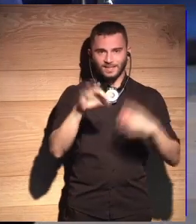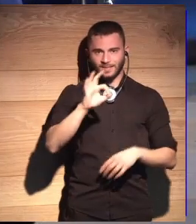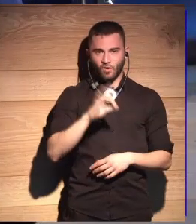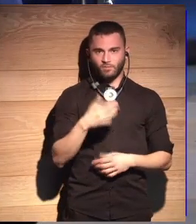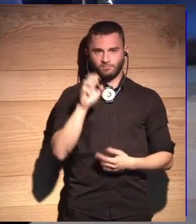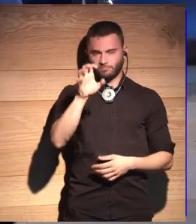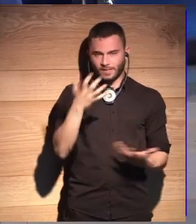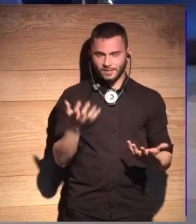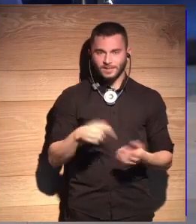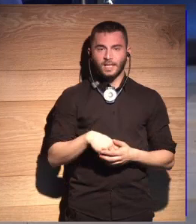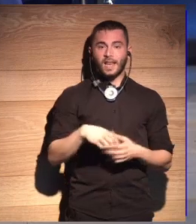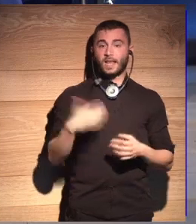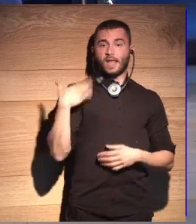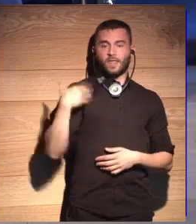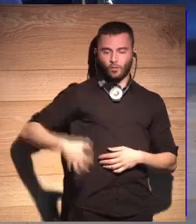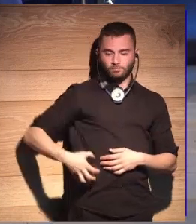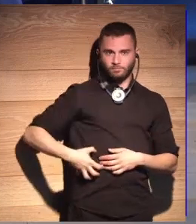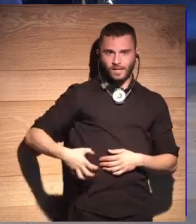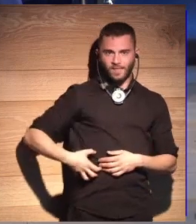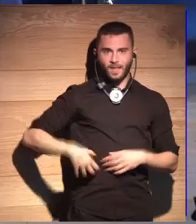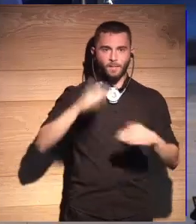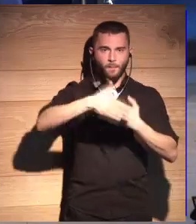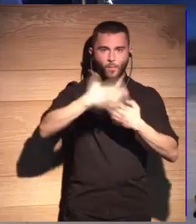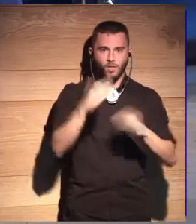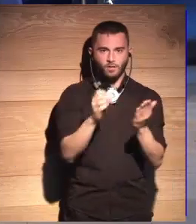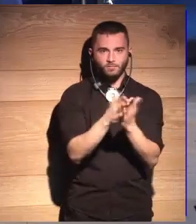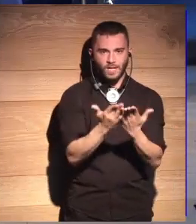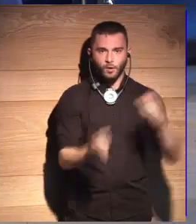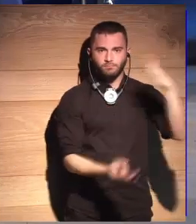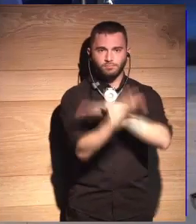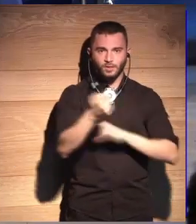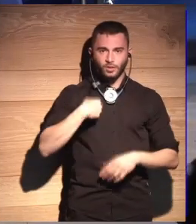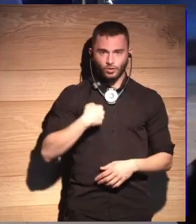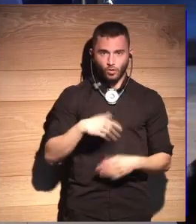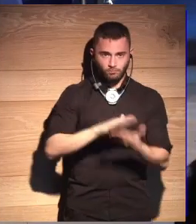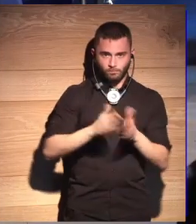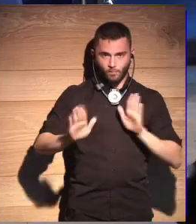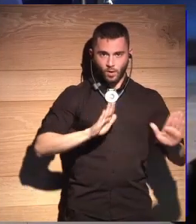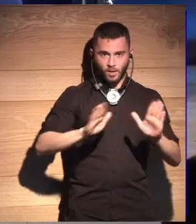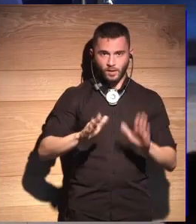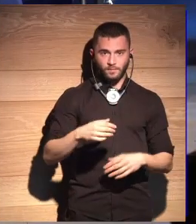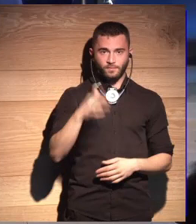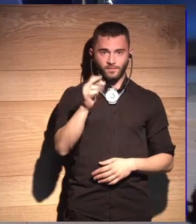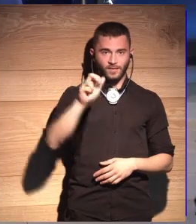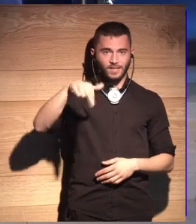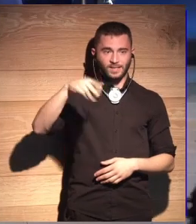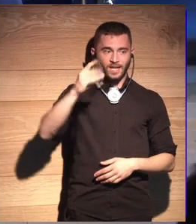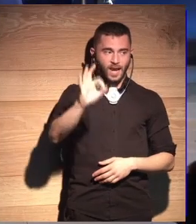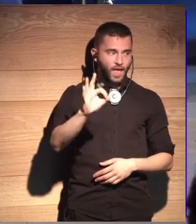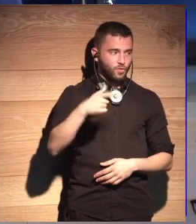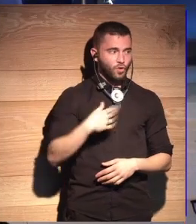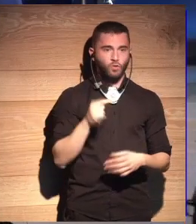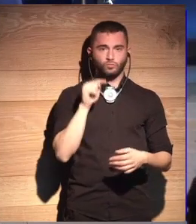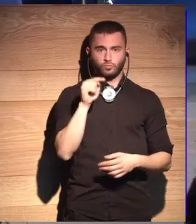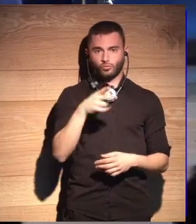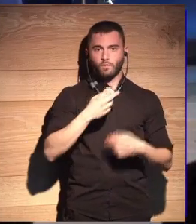published recently El Príncipe Moderno, his first book. And I'm the moderator. My name is Fernando Aracón, the manager of